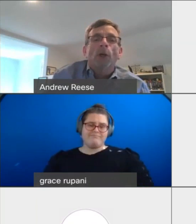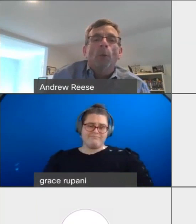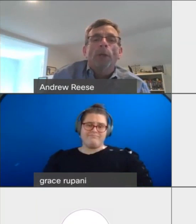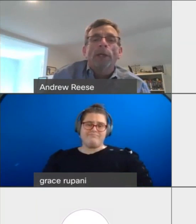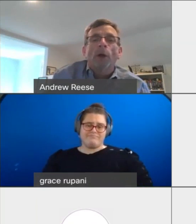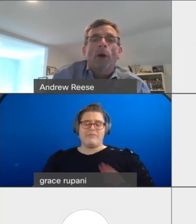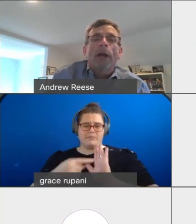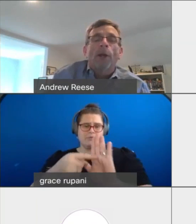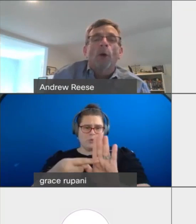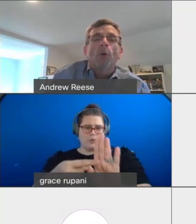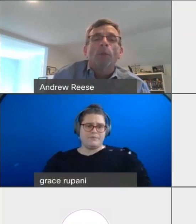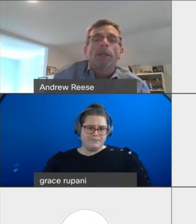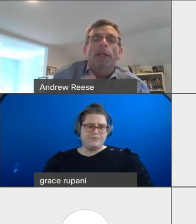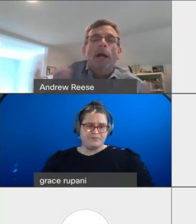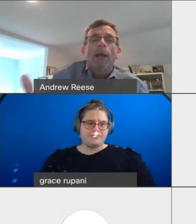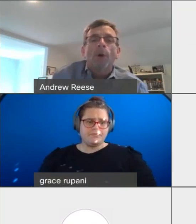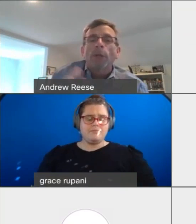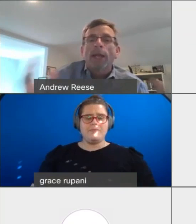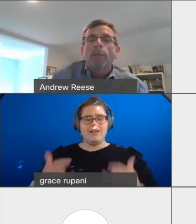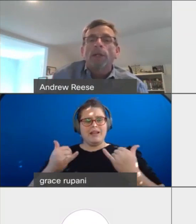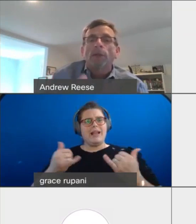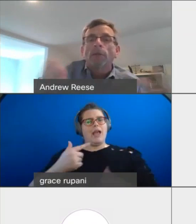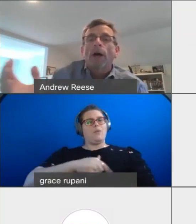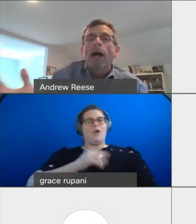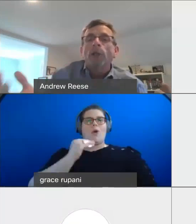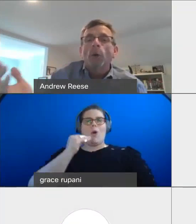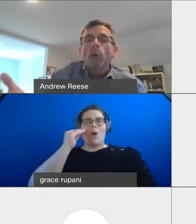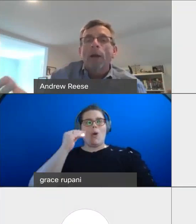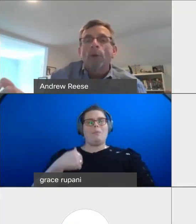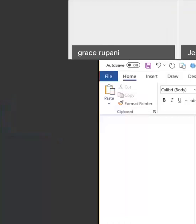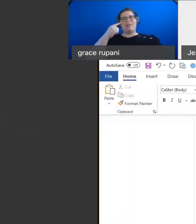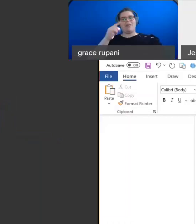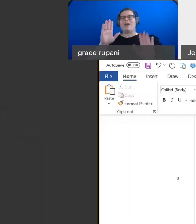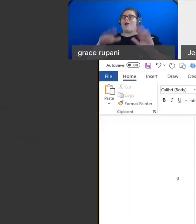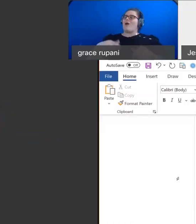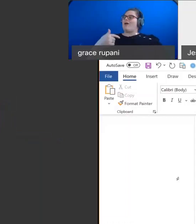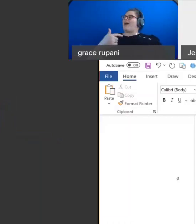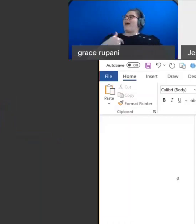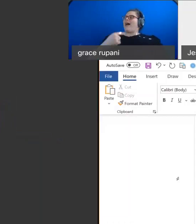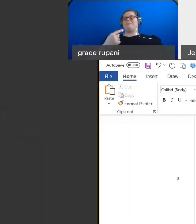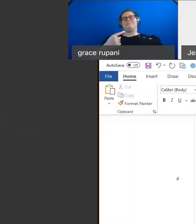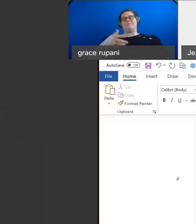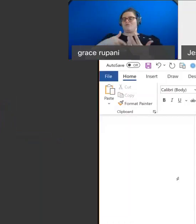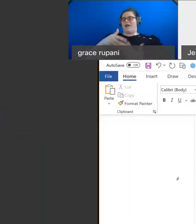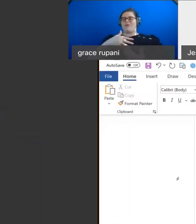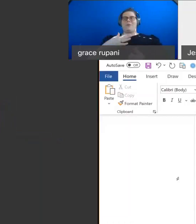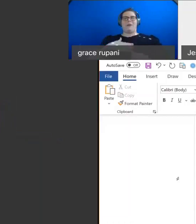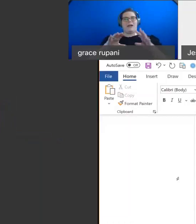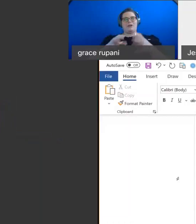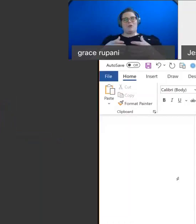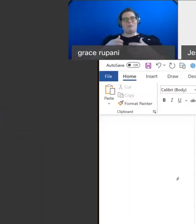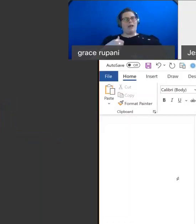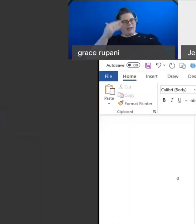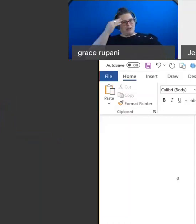Because, we are at home and think I'm okay because of I know who I'm around. And this is a good sort of